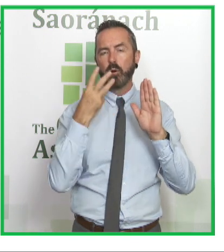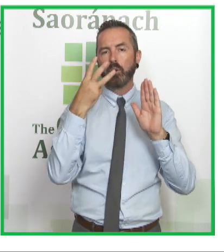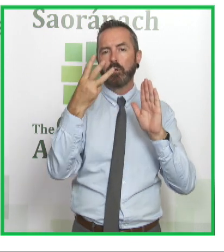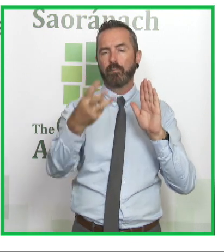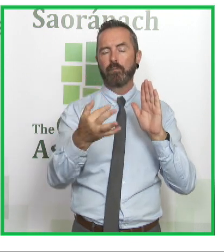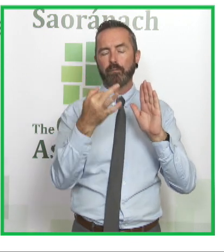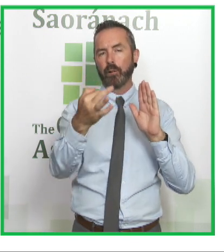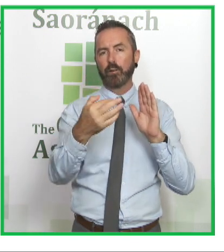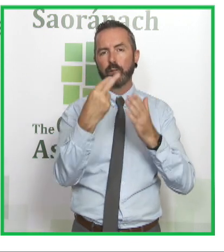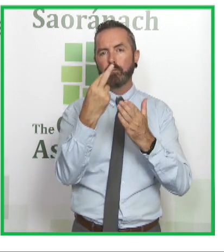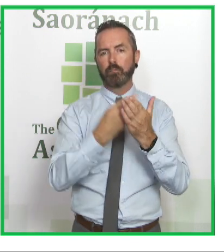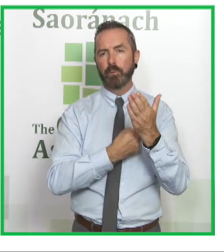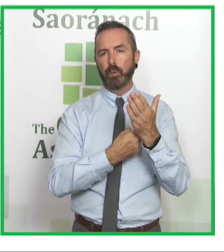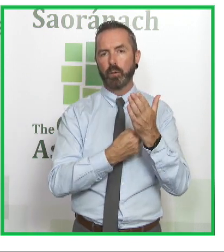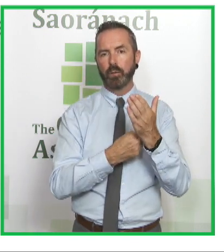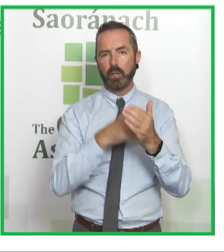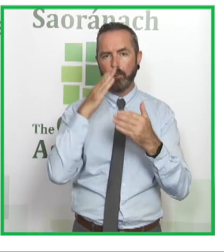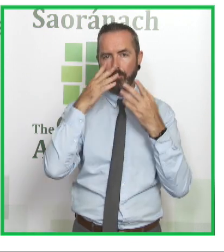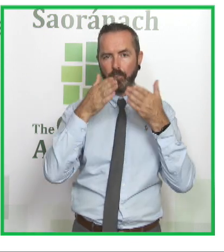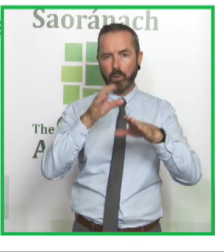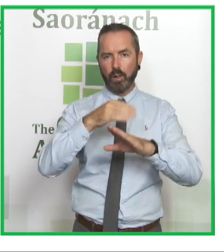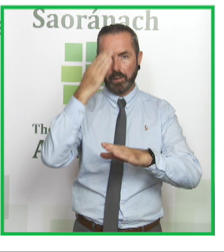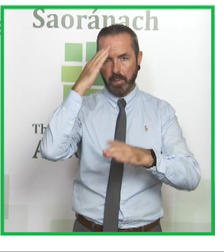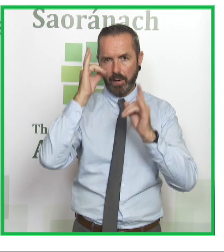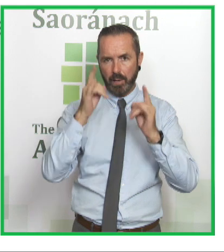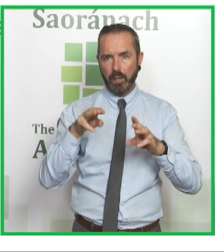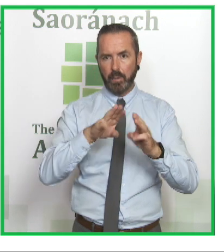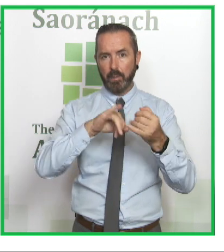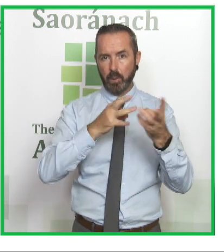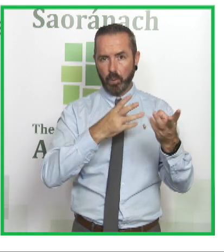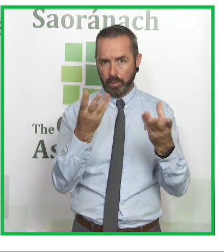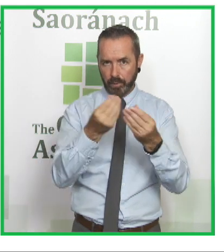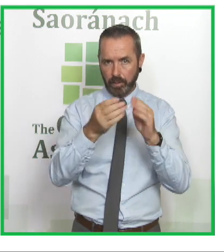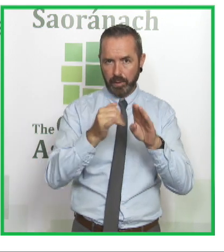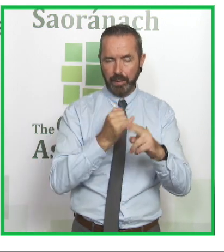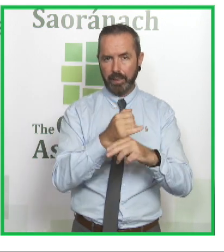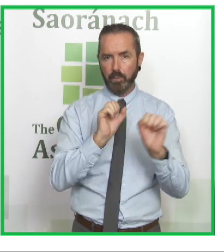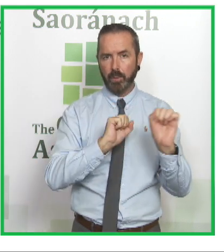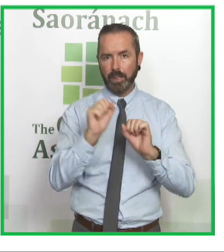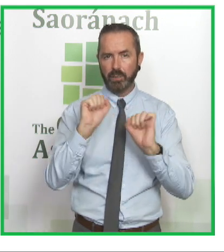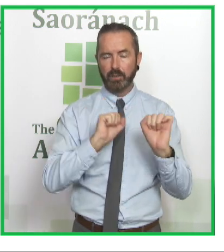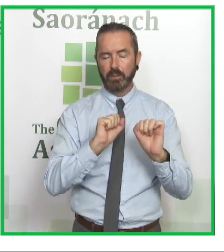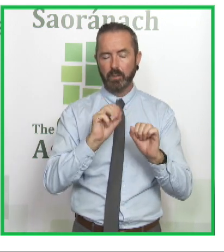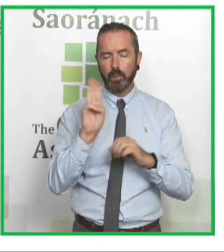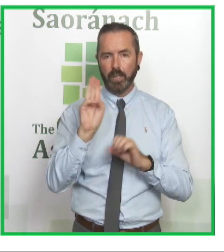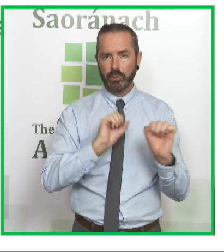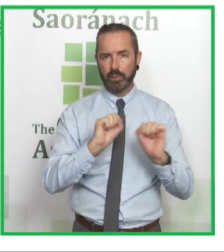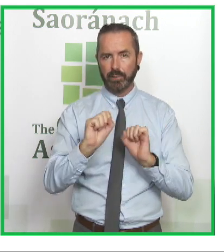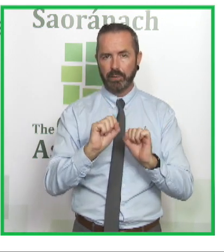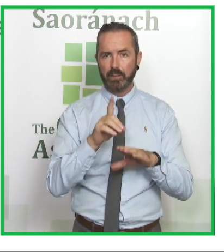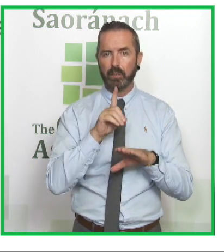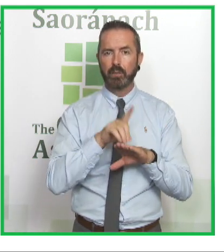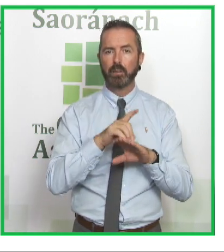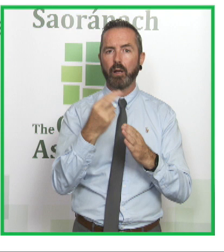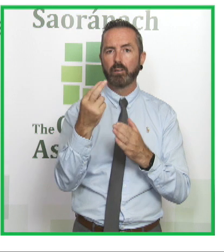in 2021 looking at the mental health of those who we work with in the probation service. That report by Dr. Christina